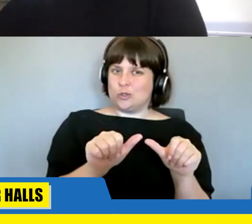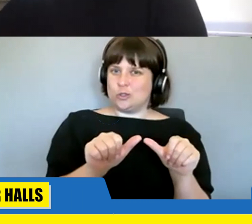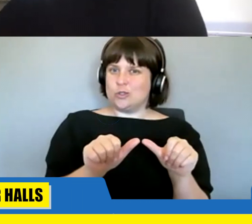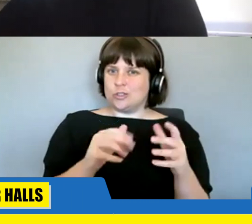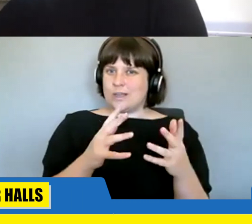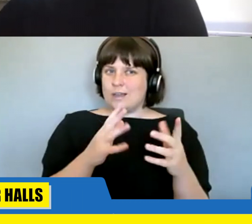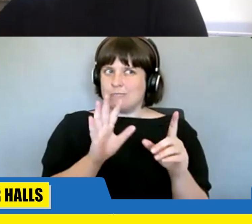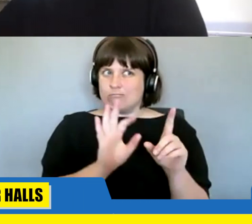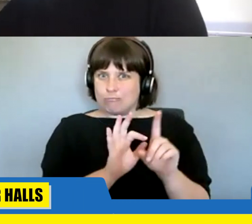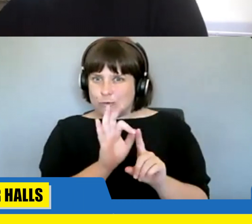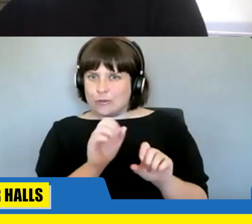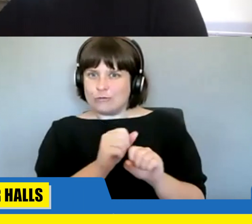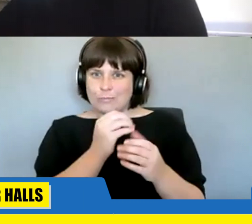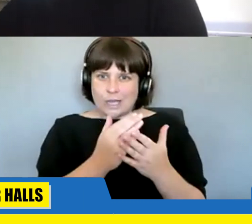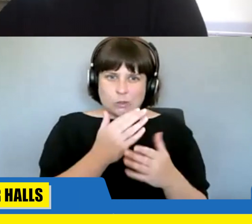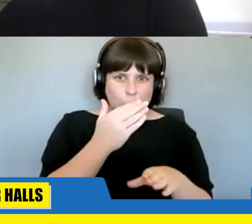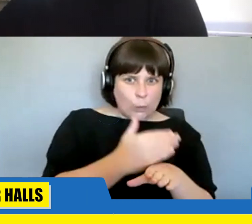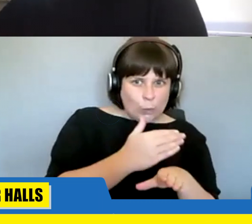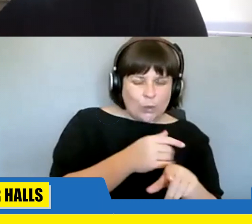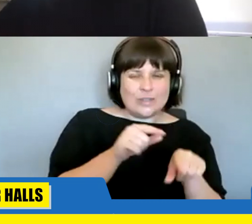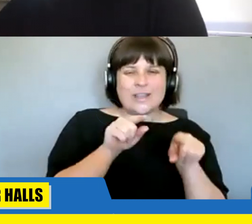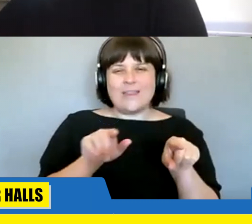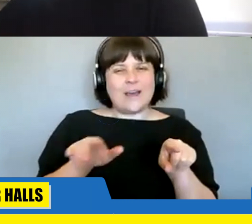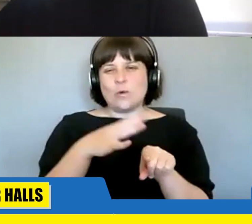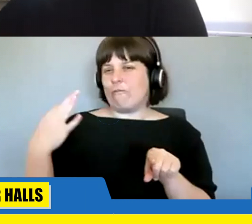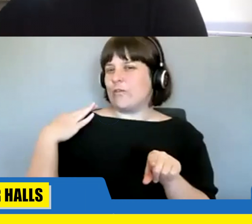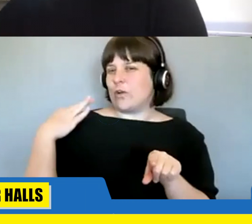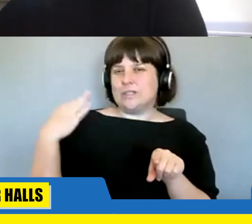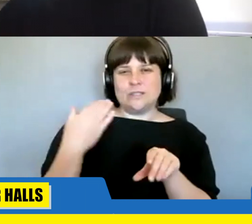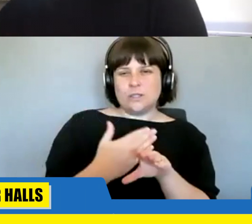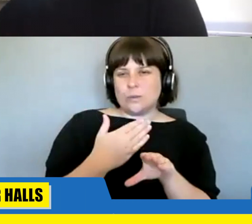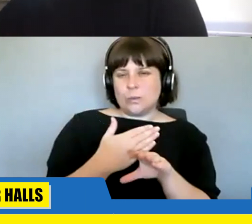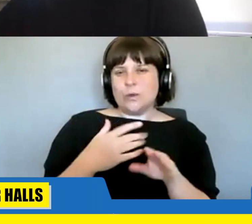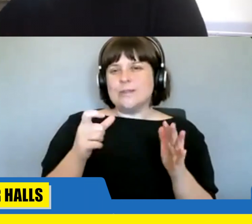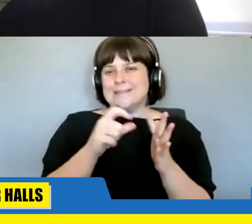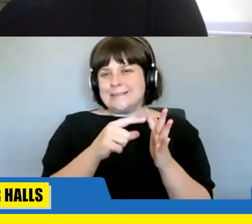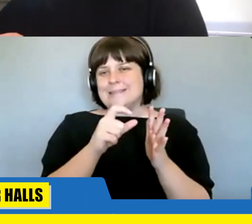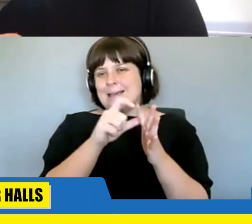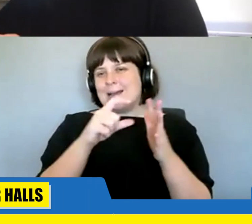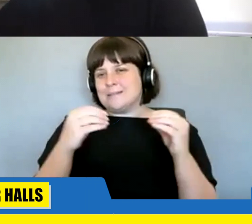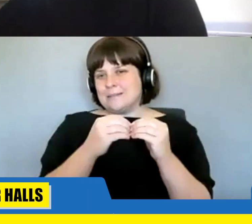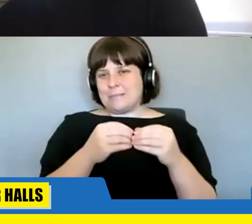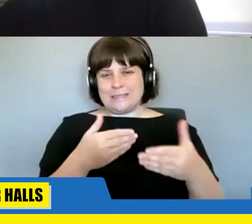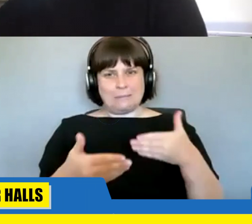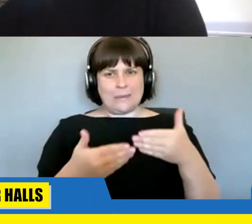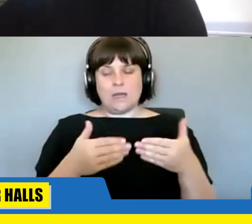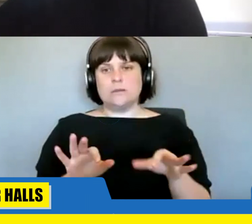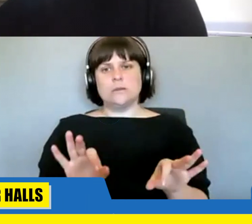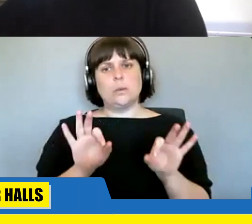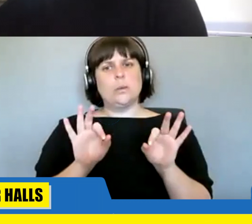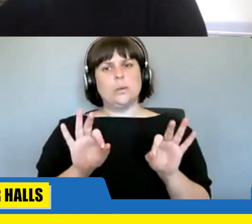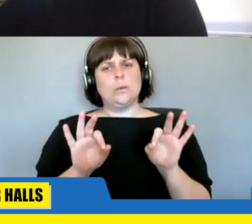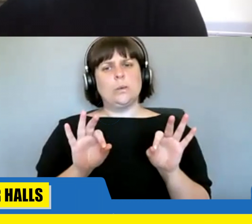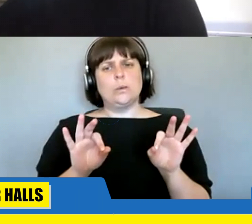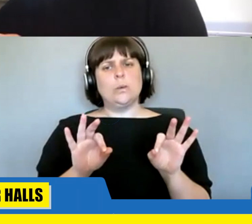it's the usual all voluntary stuff, and the database management is a very specialized tool. And when I say database,